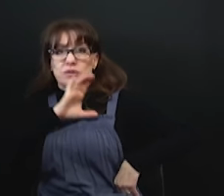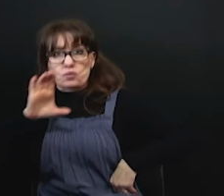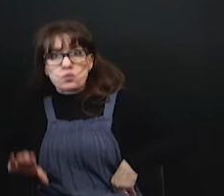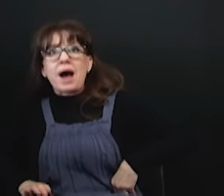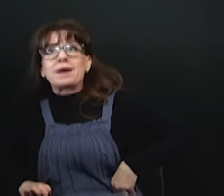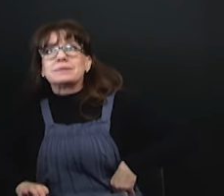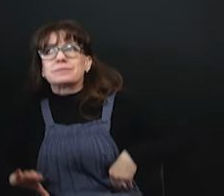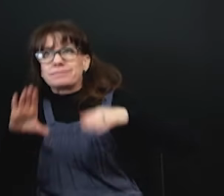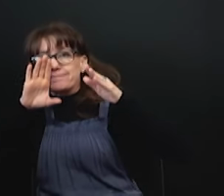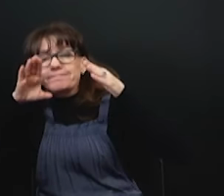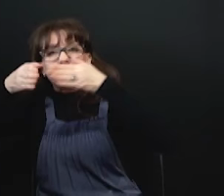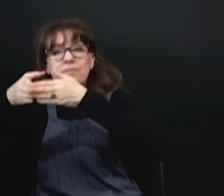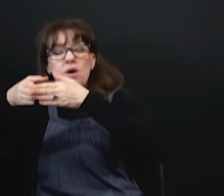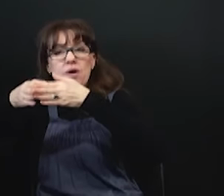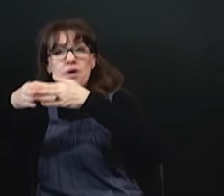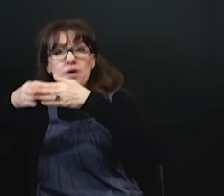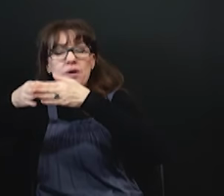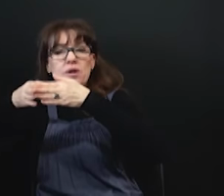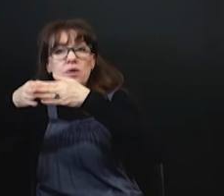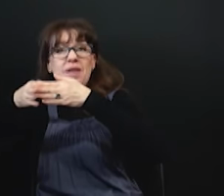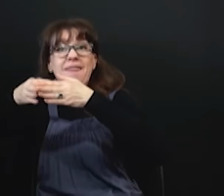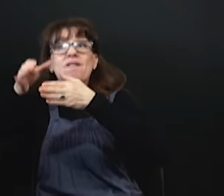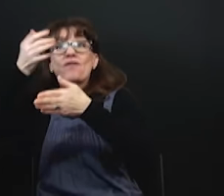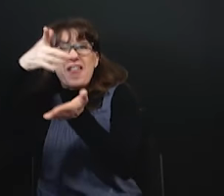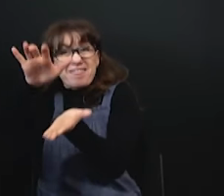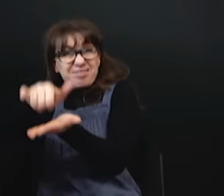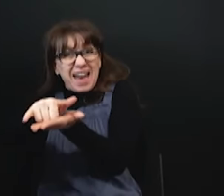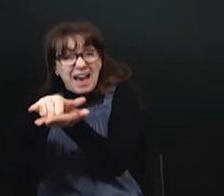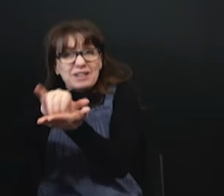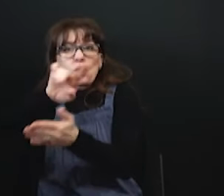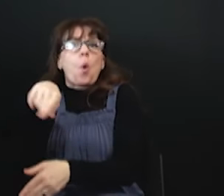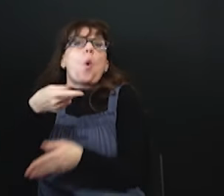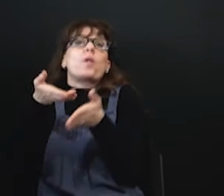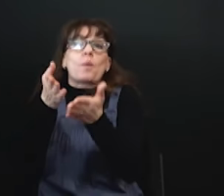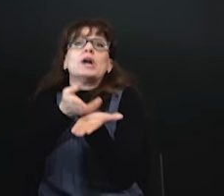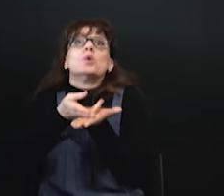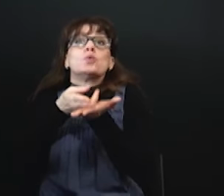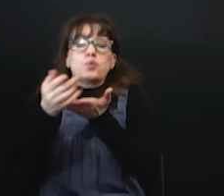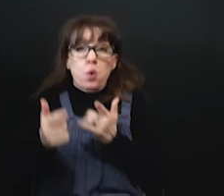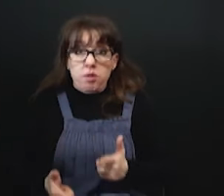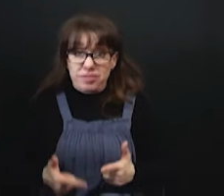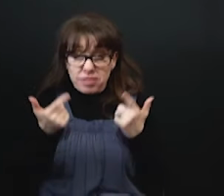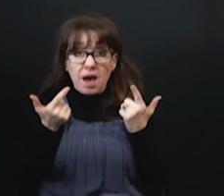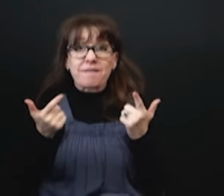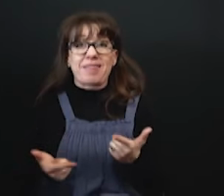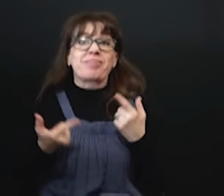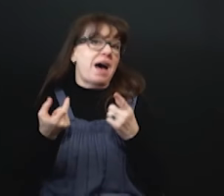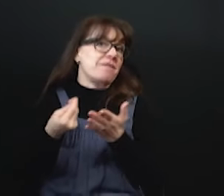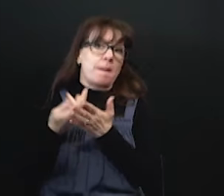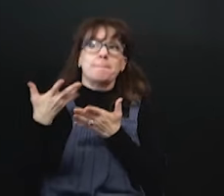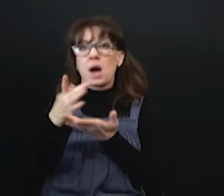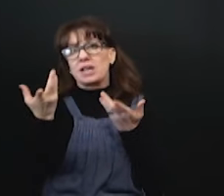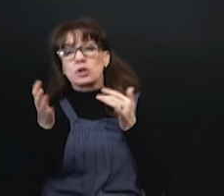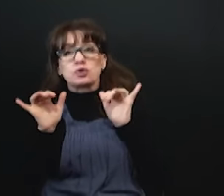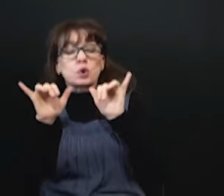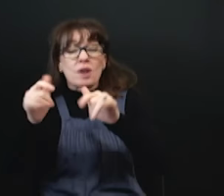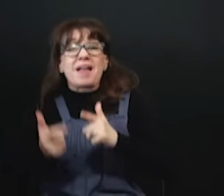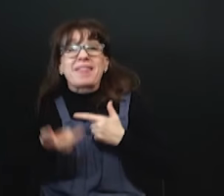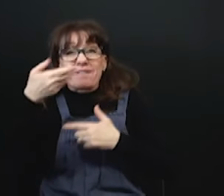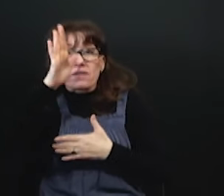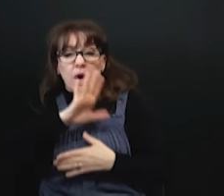Christ-centeredness. For that, Jesus says, is the only way true life, life abundant, life eternal, the life of